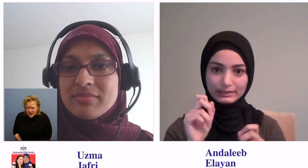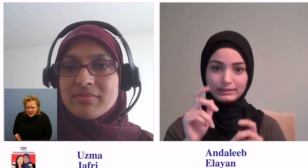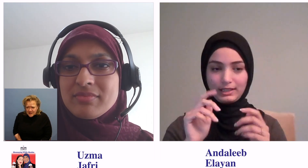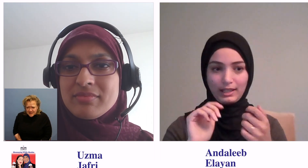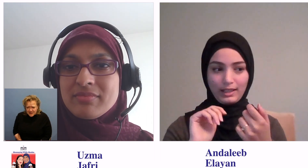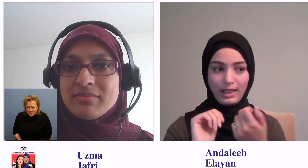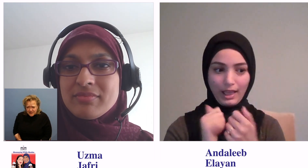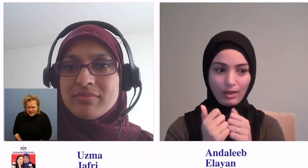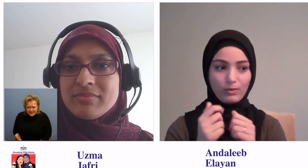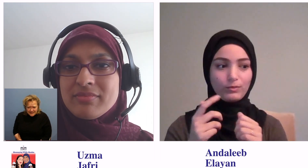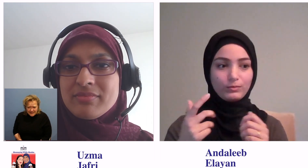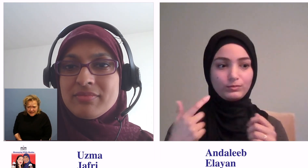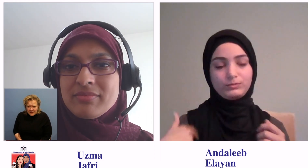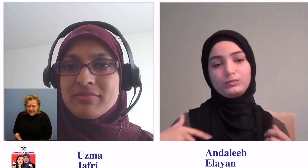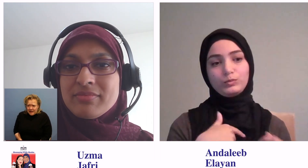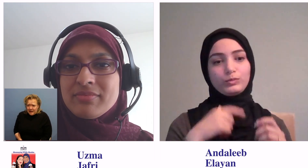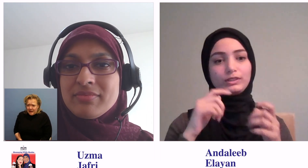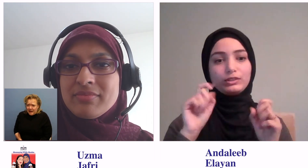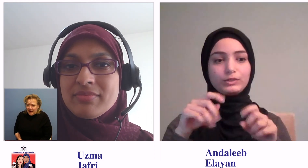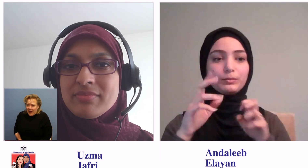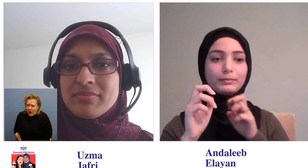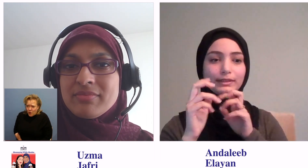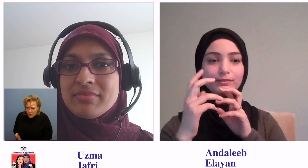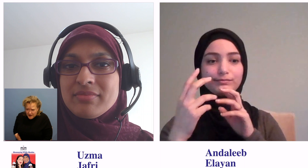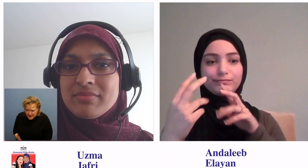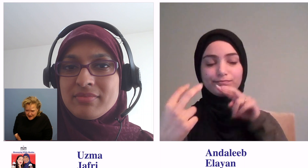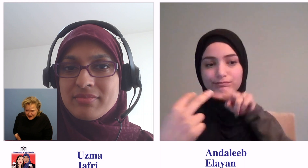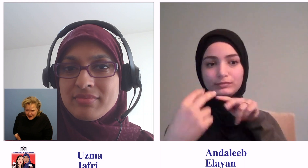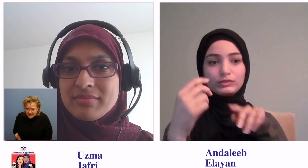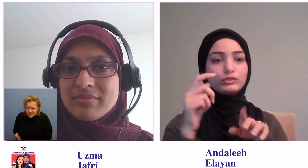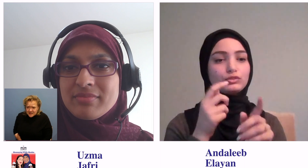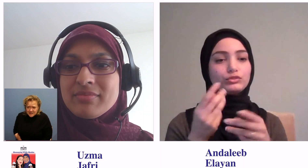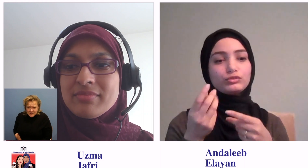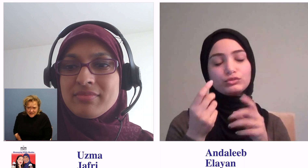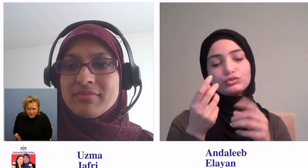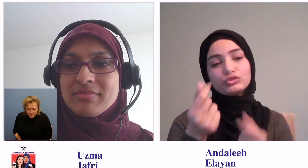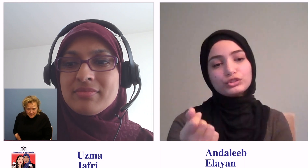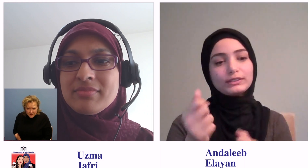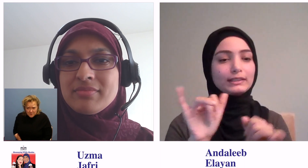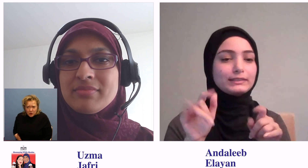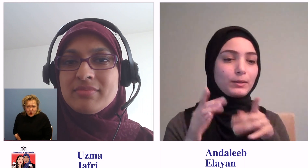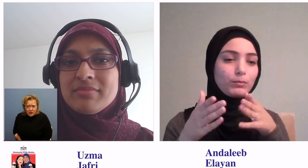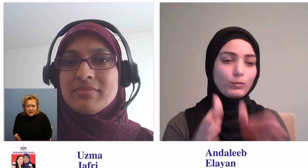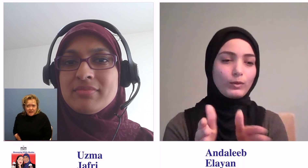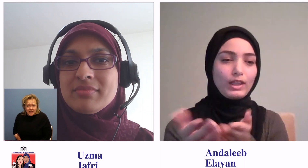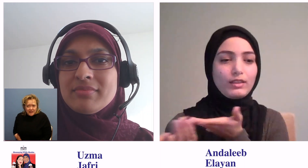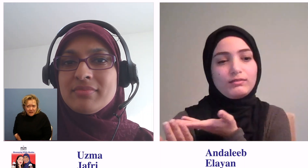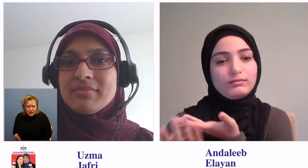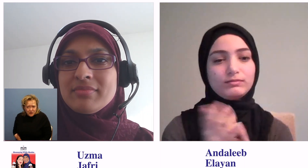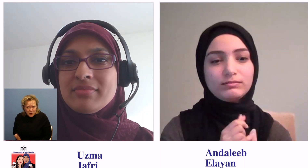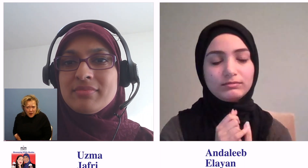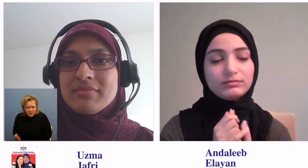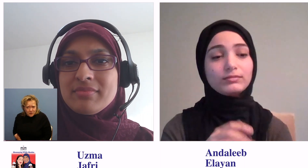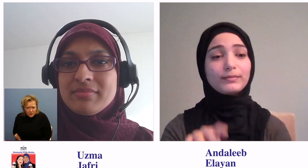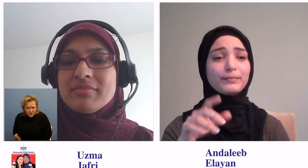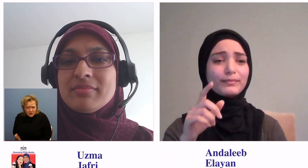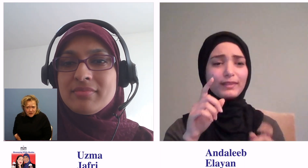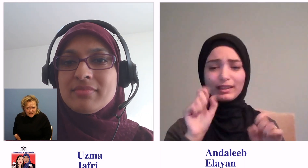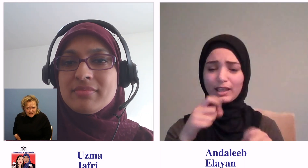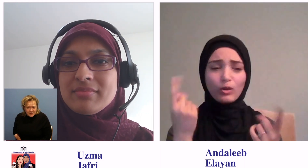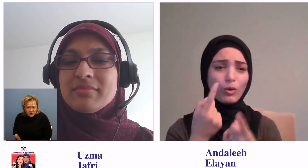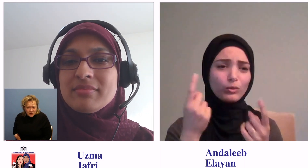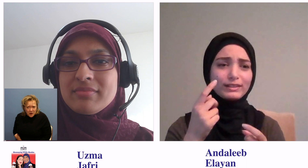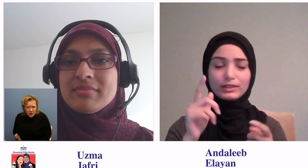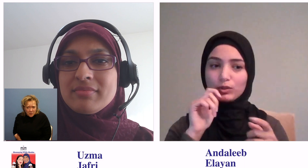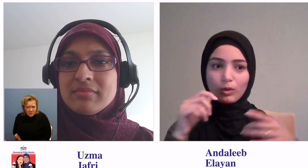it's not necessarily how we as deaf people, you know, have to approach